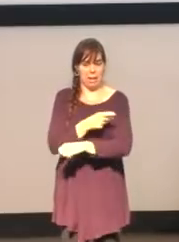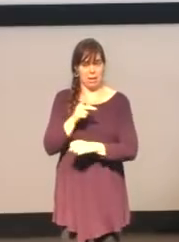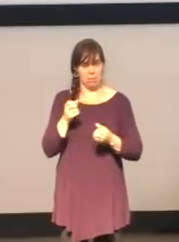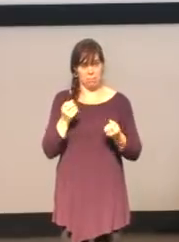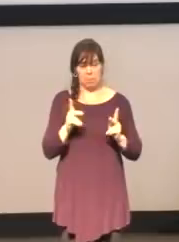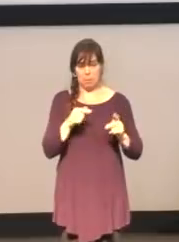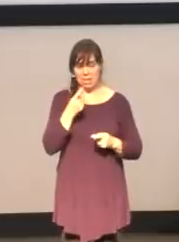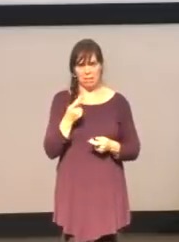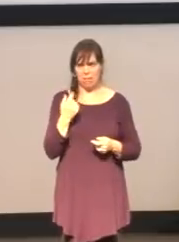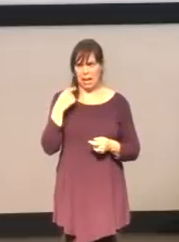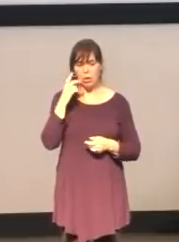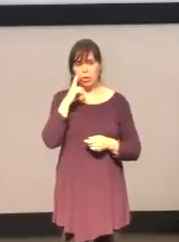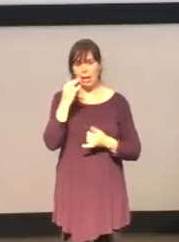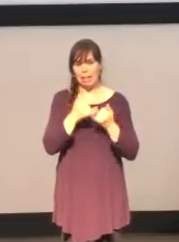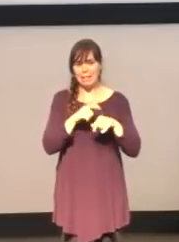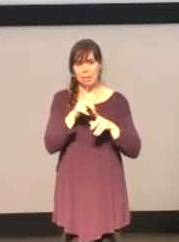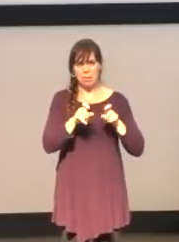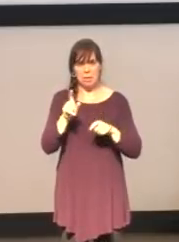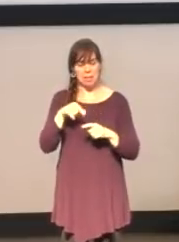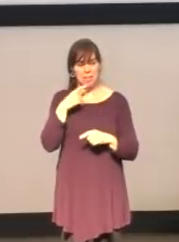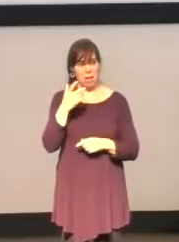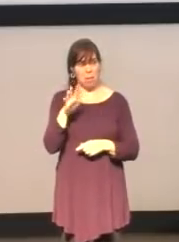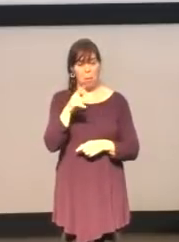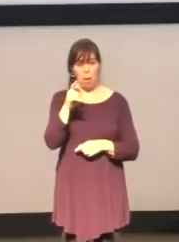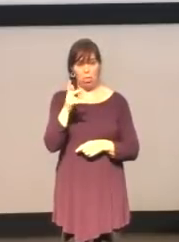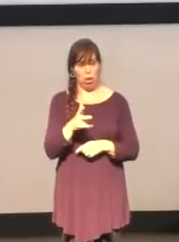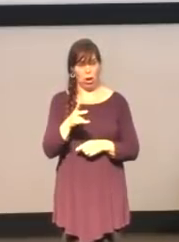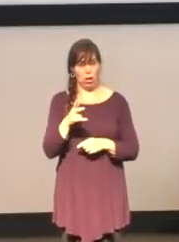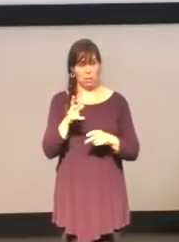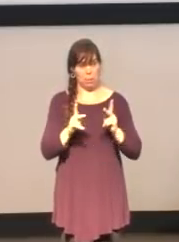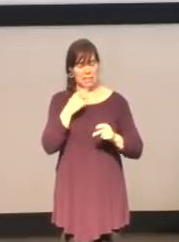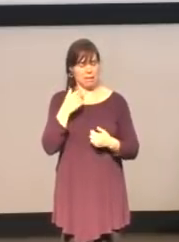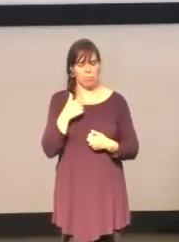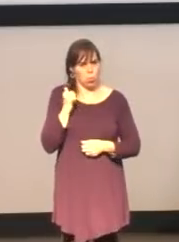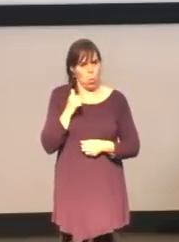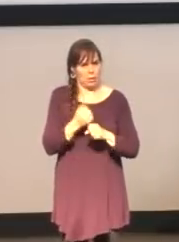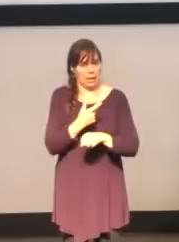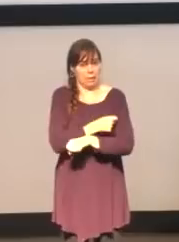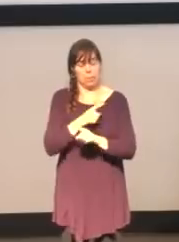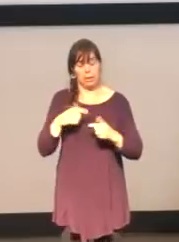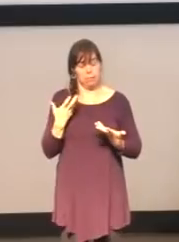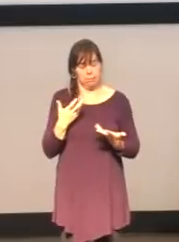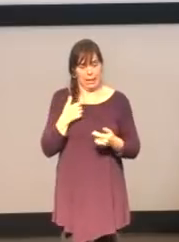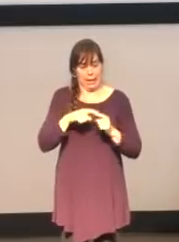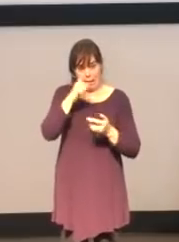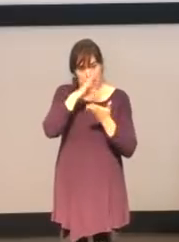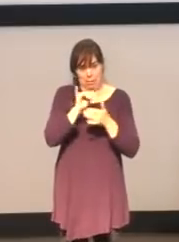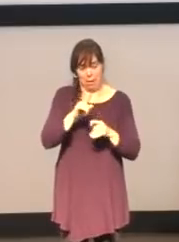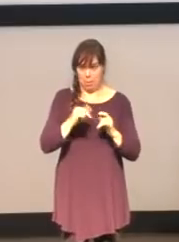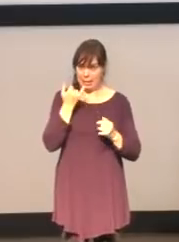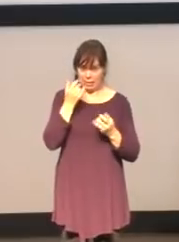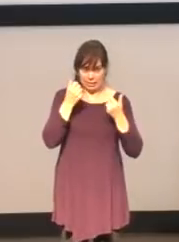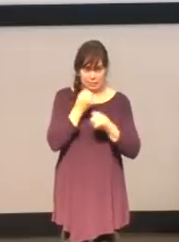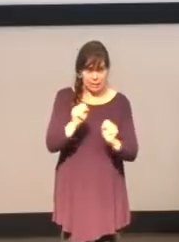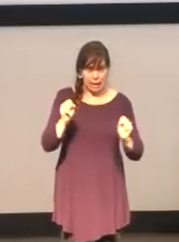I think last poll I saw is a third of Americans said they wouldn't want to take it. It's hard to believe, but if it's safe and